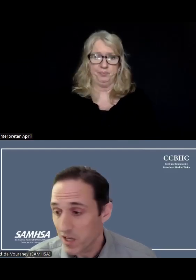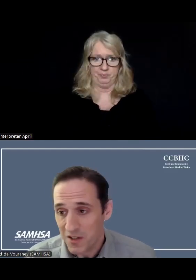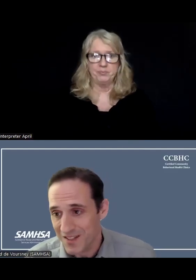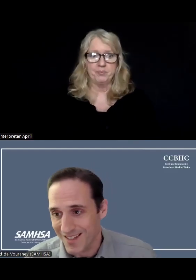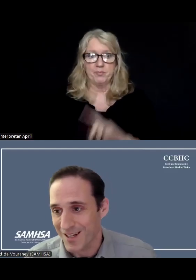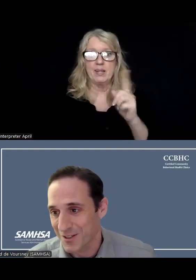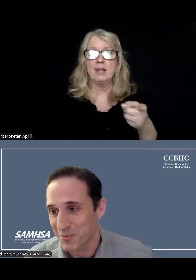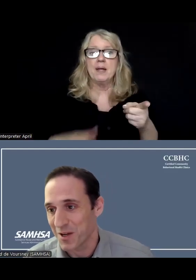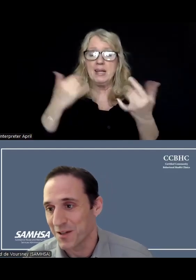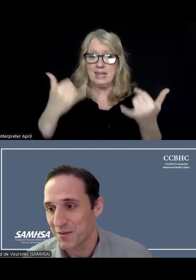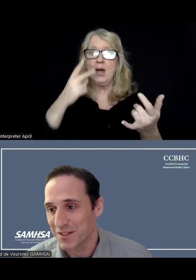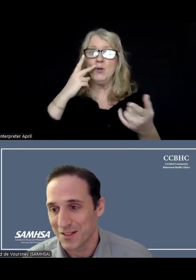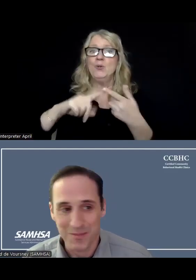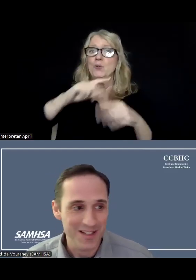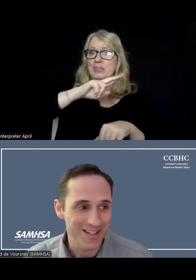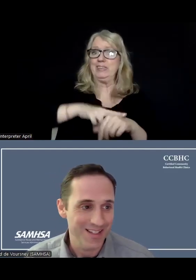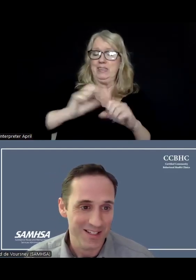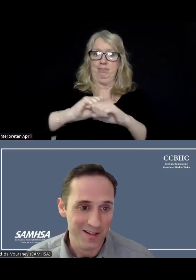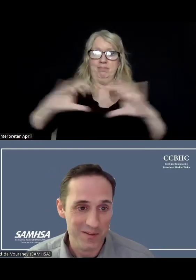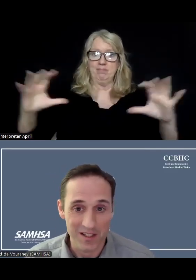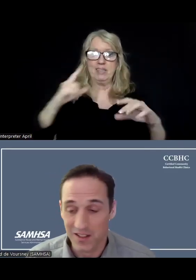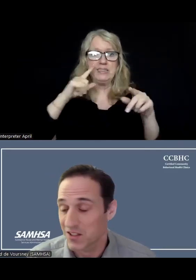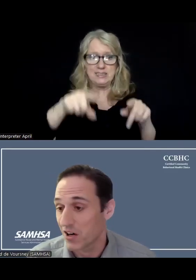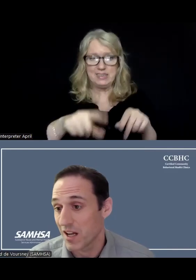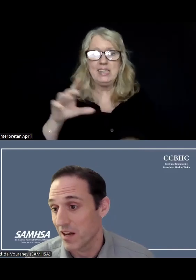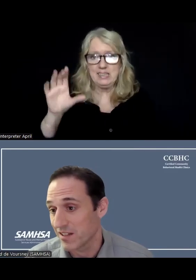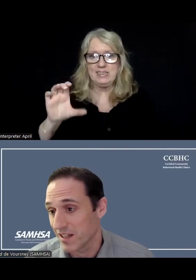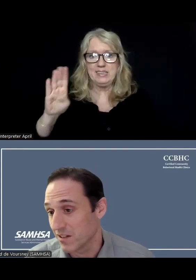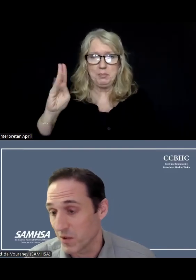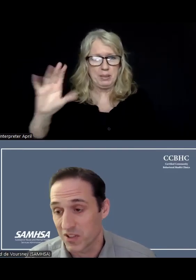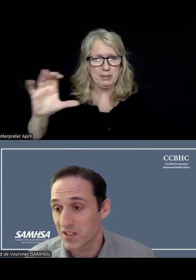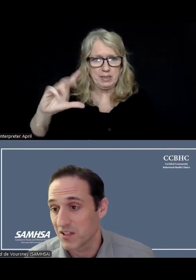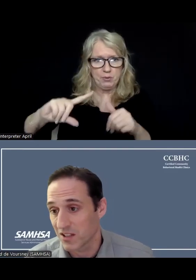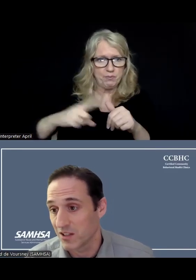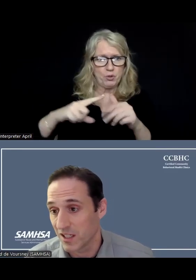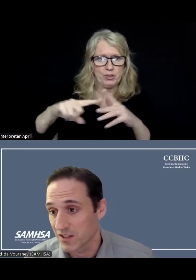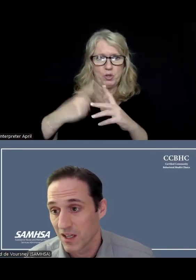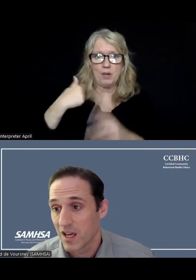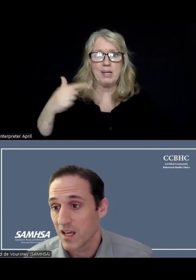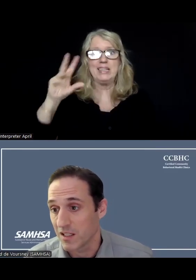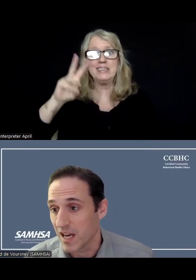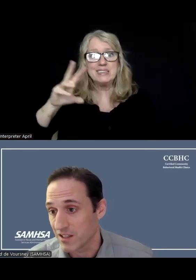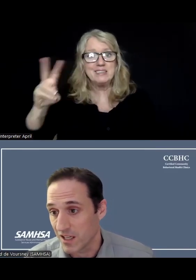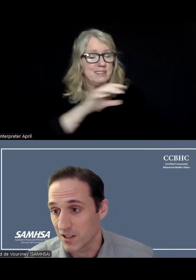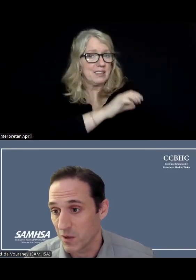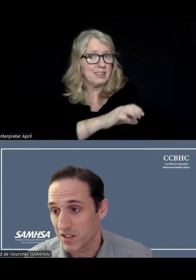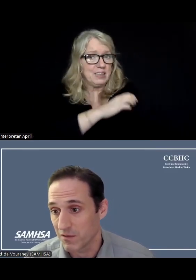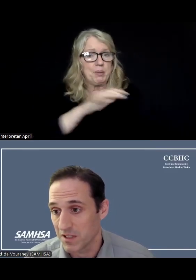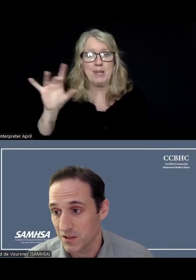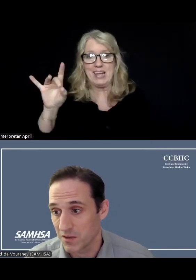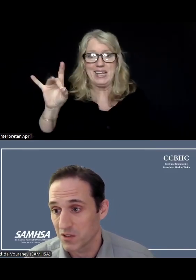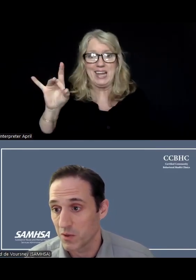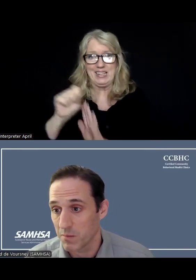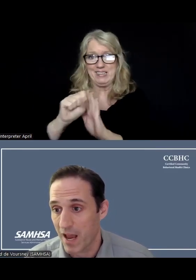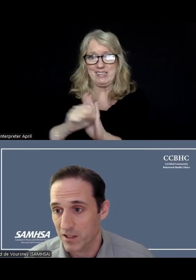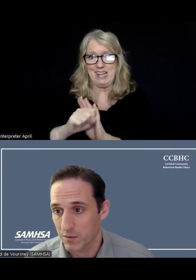And so here you can see the national spread of the CCBHC initiative. And this started out as with 66 clinics in 8 states in